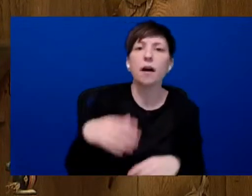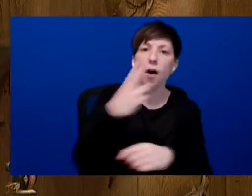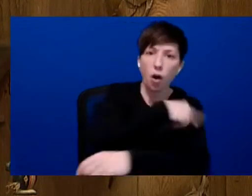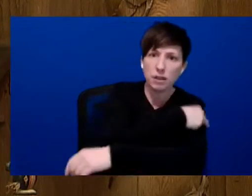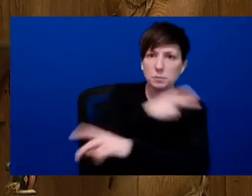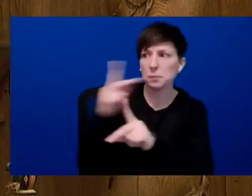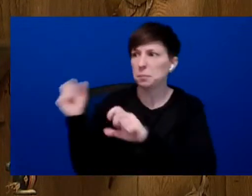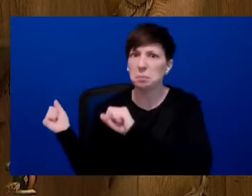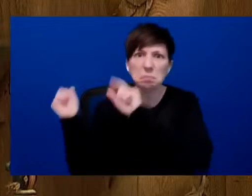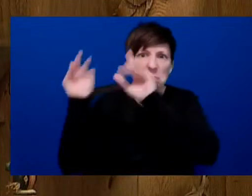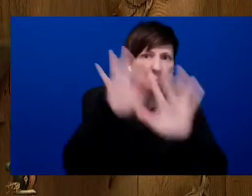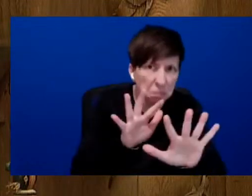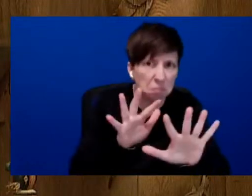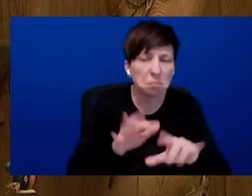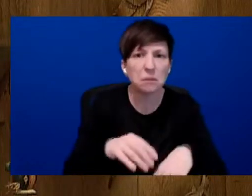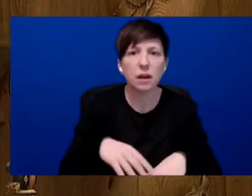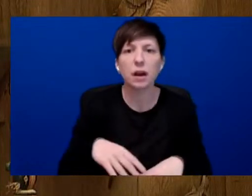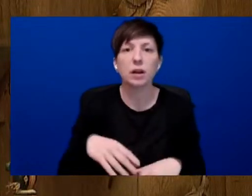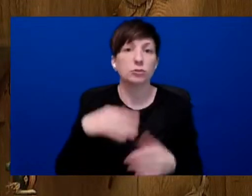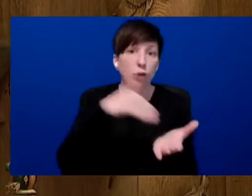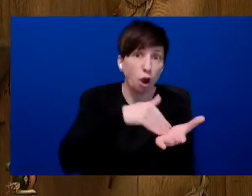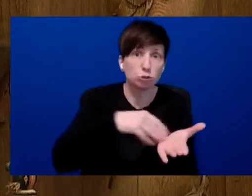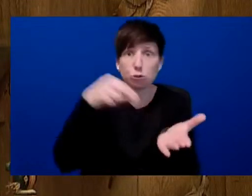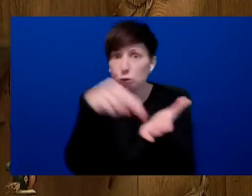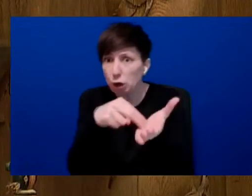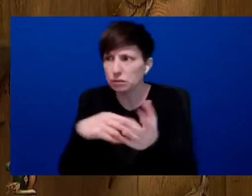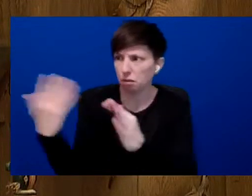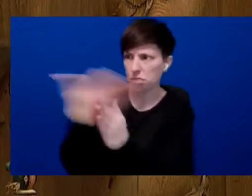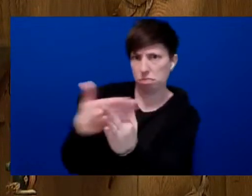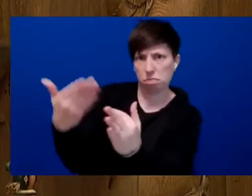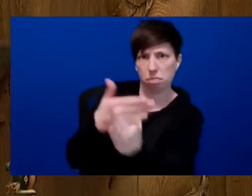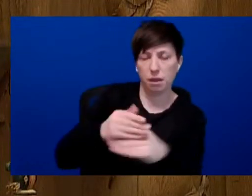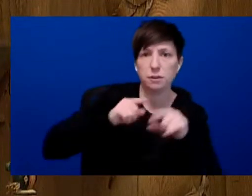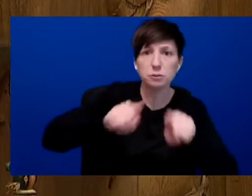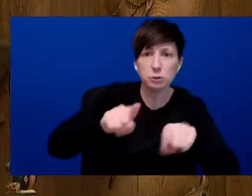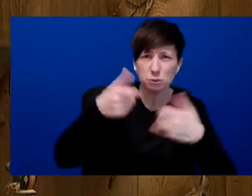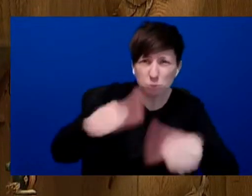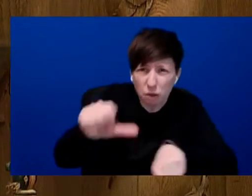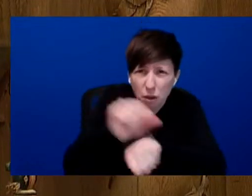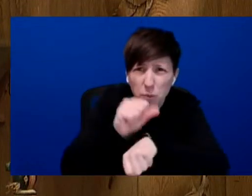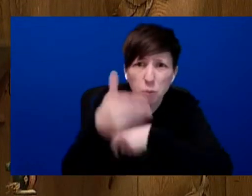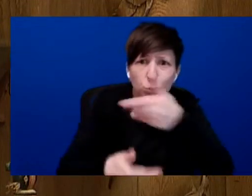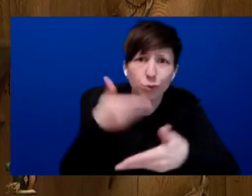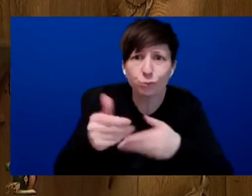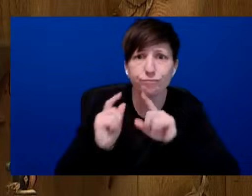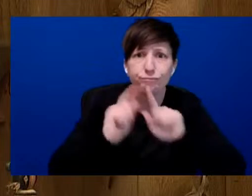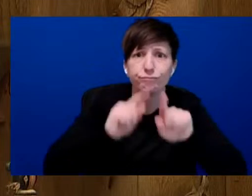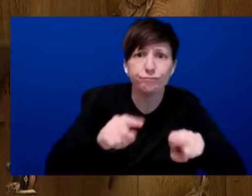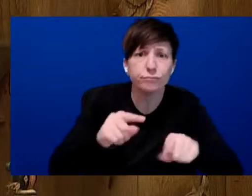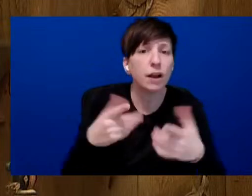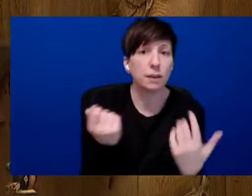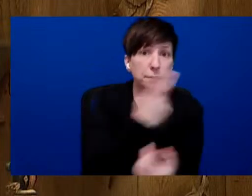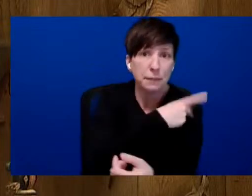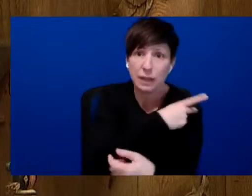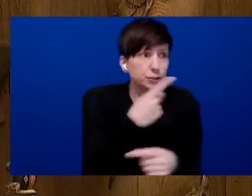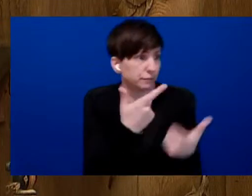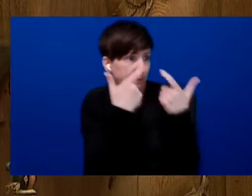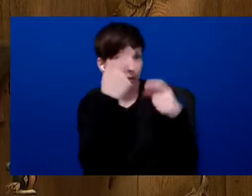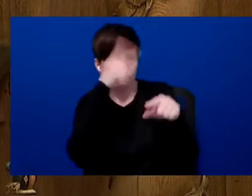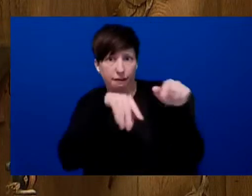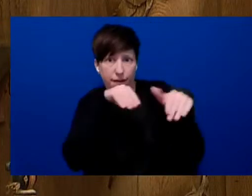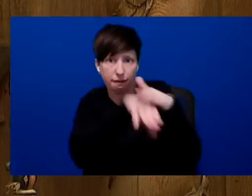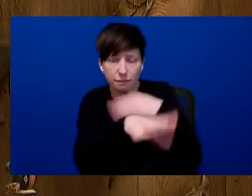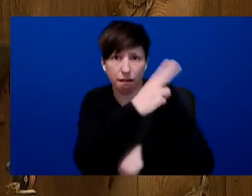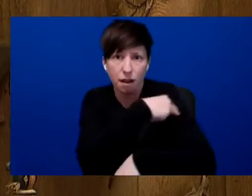so doctors and nurses could get to work and patients could access care. And as schools increasingly become the target